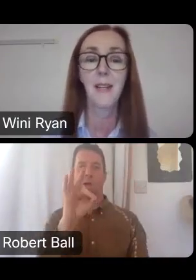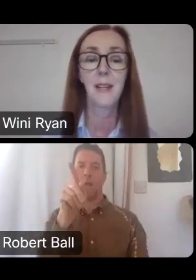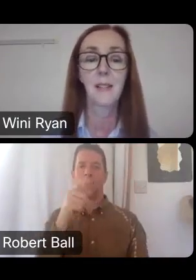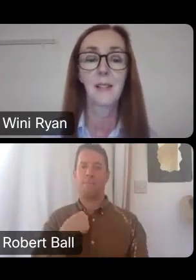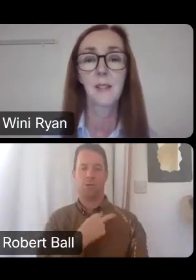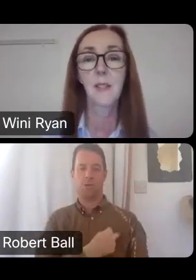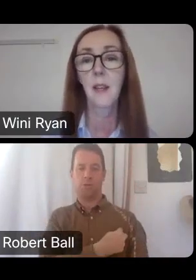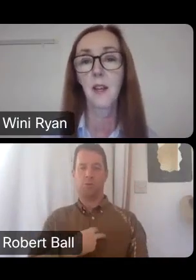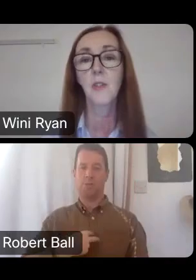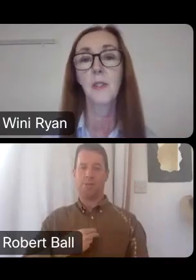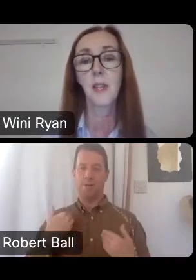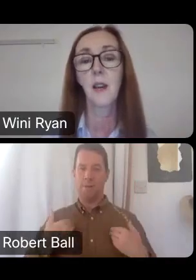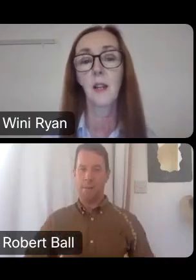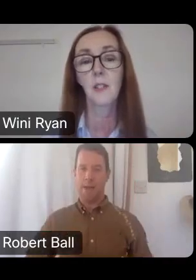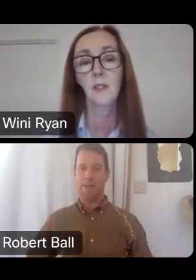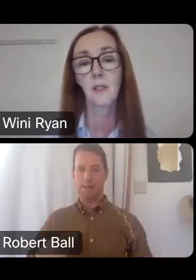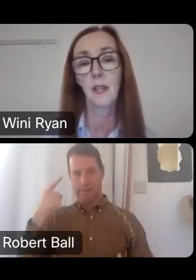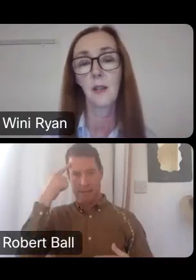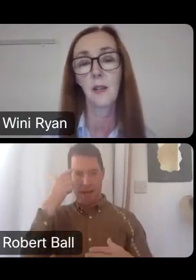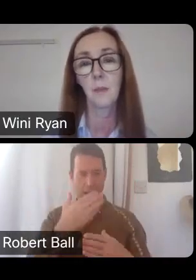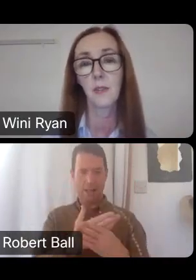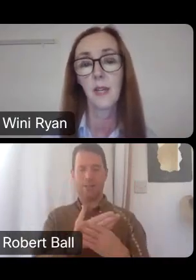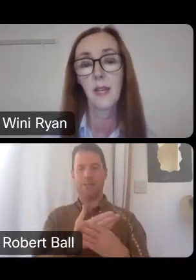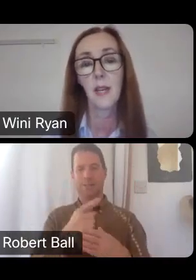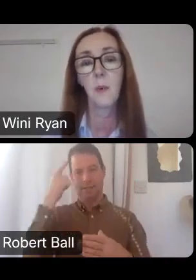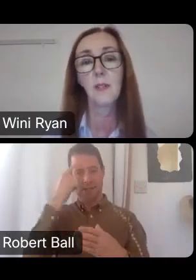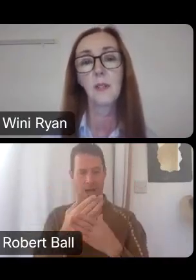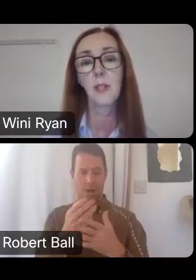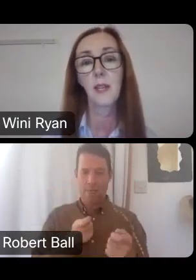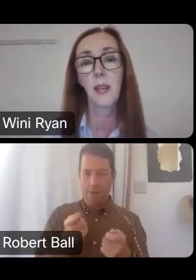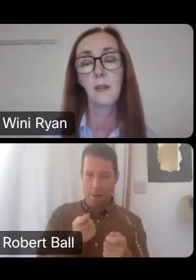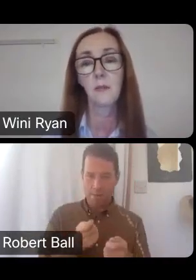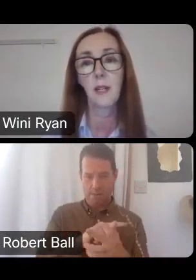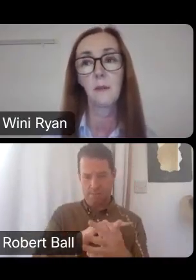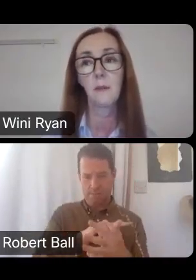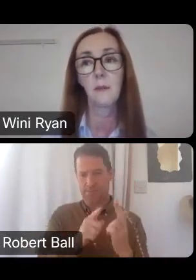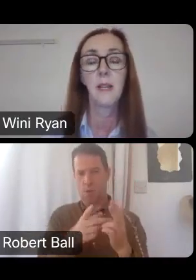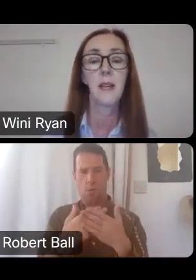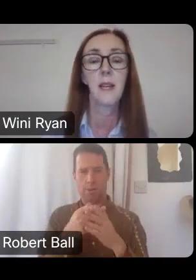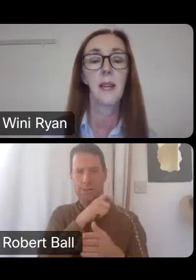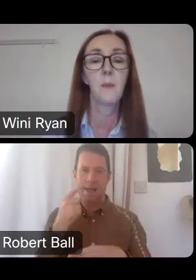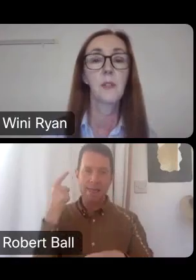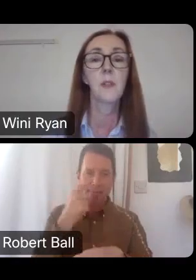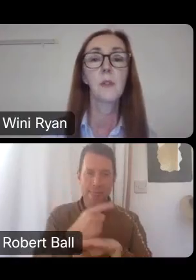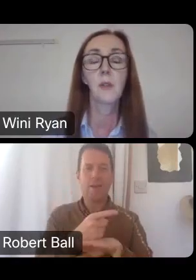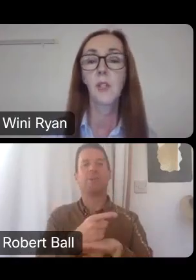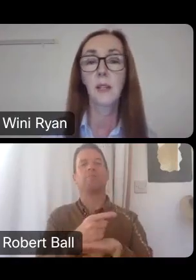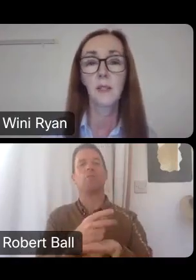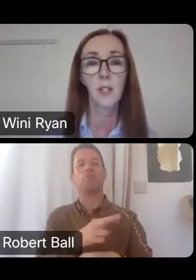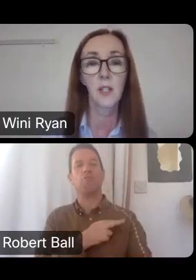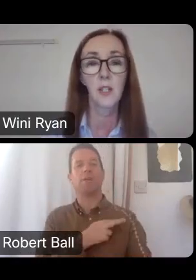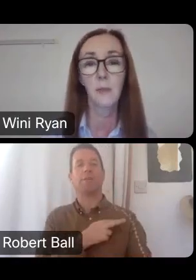man, a Swiss psychiatrist, psychologist, and psychotherapist. And what he's saying here is really we're so